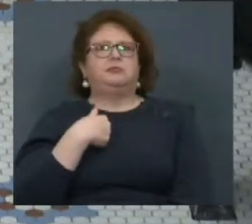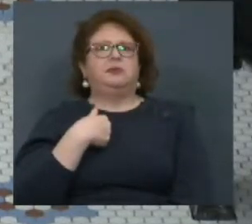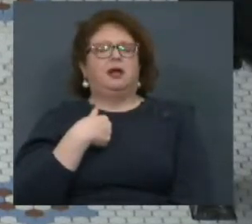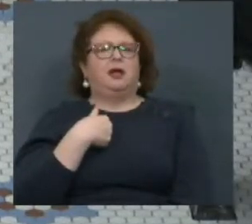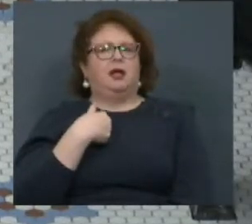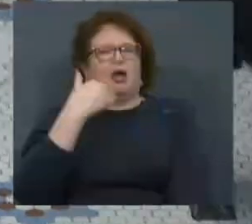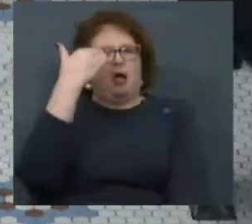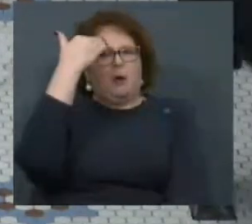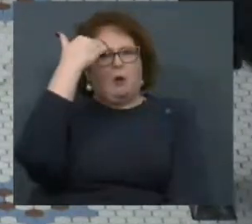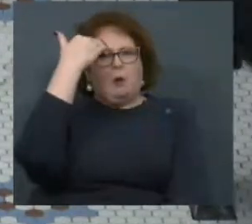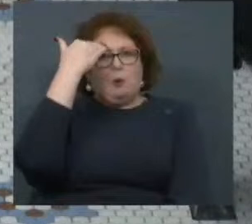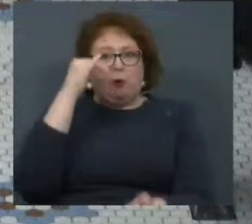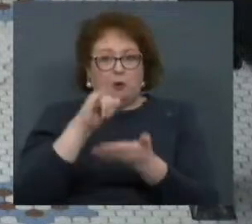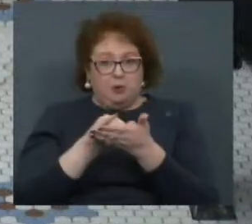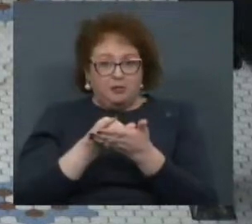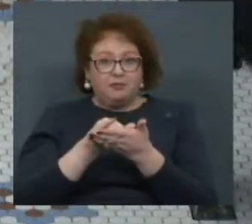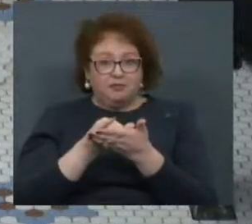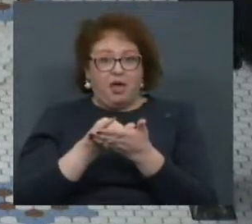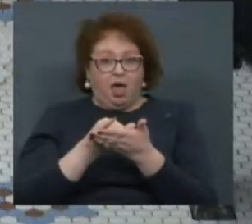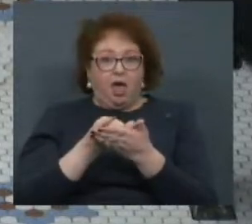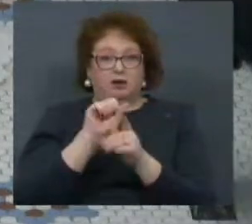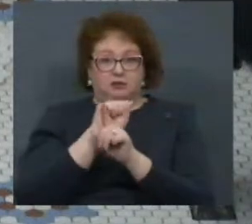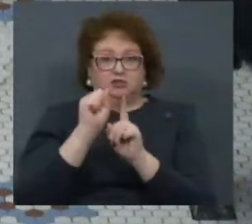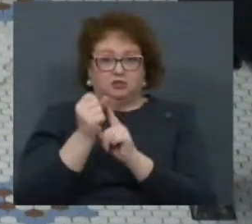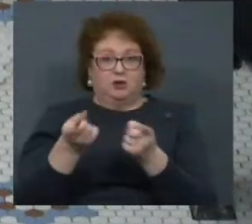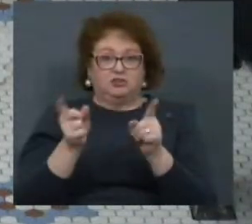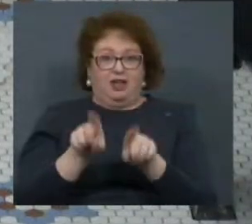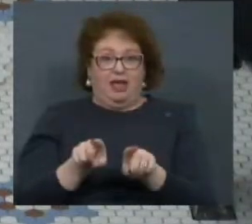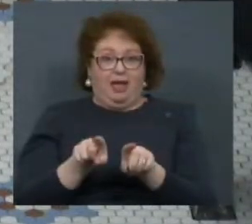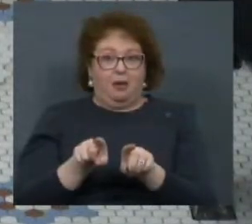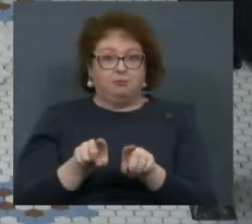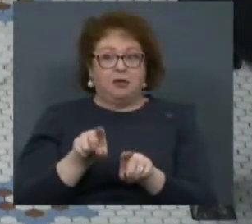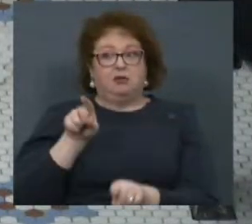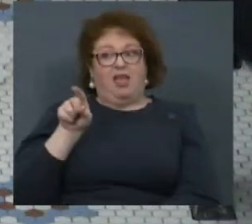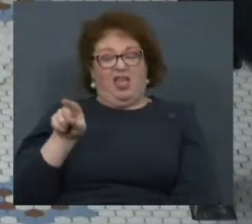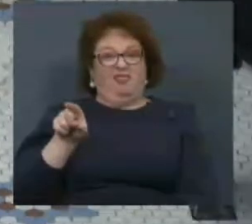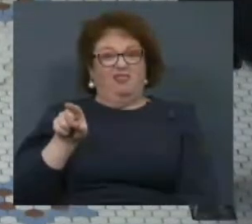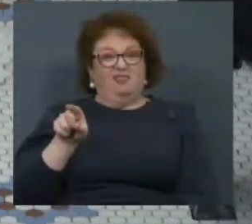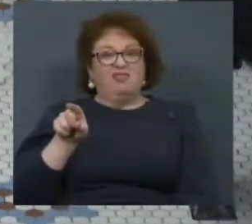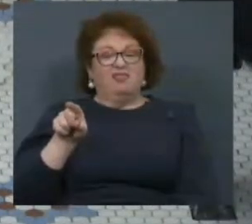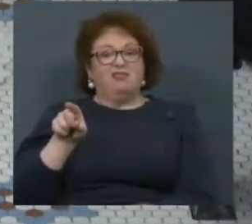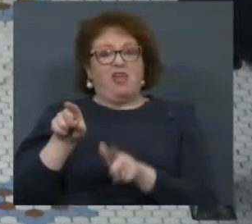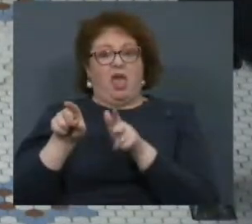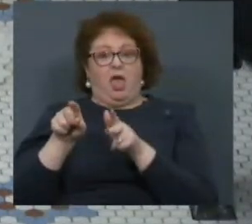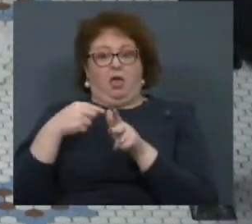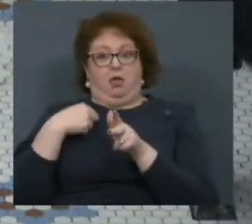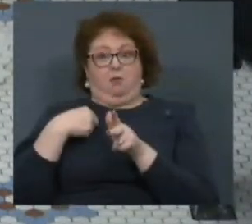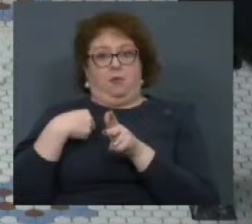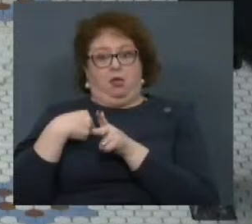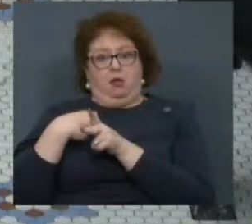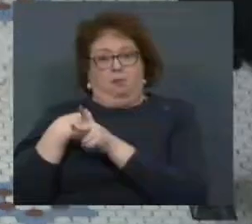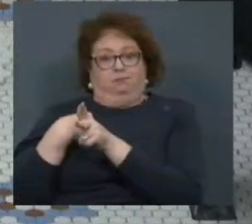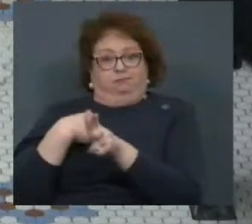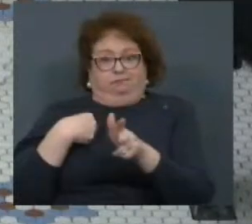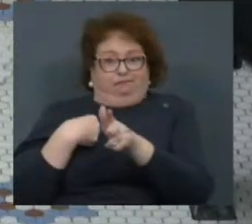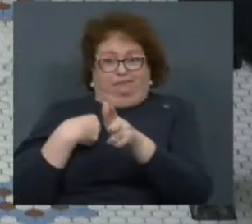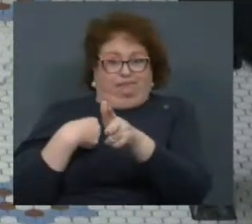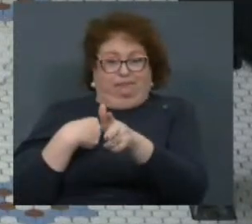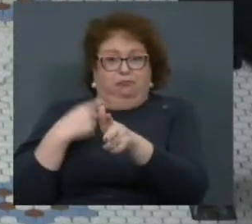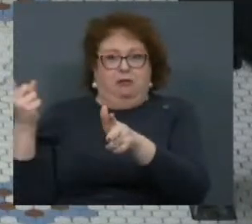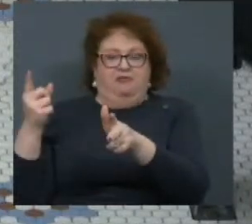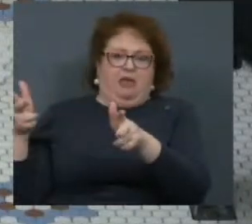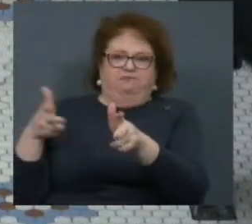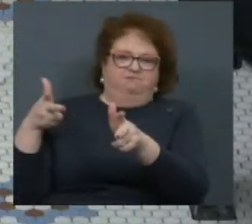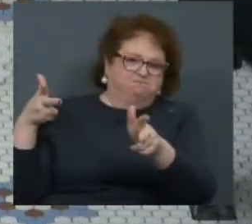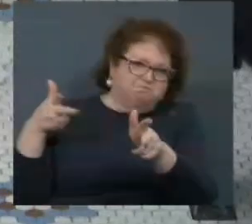when that incident happened, they slammed into the back of my car when I pulled down the street and then drove away. And